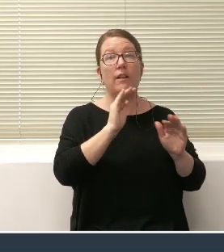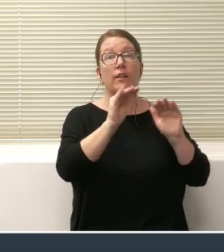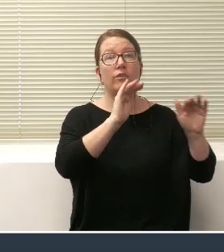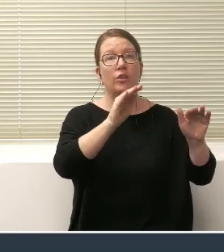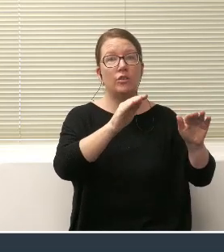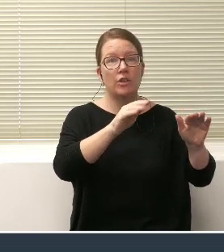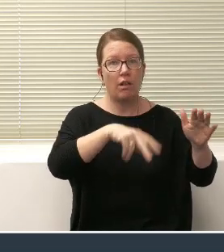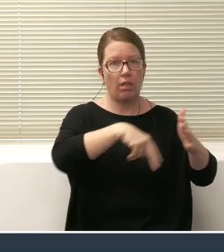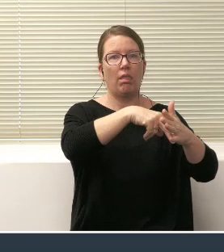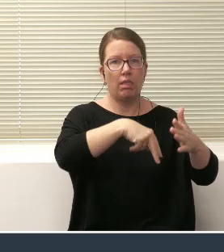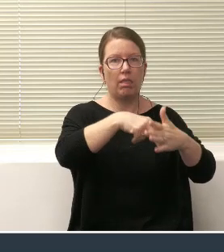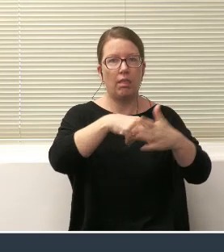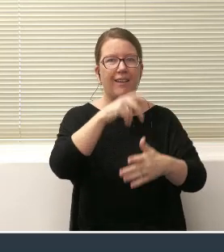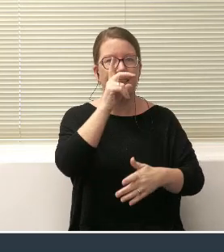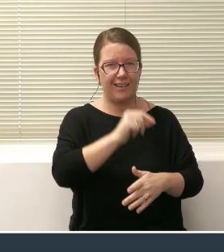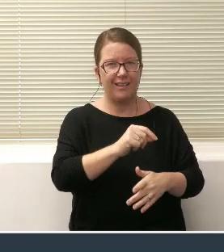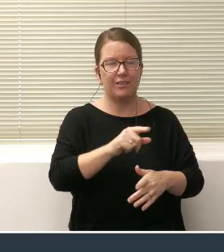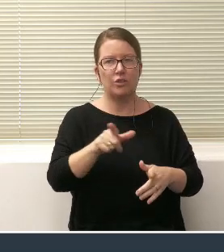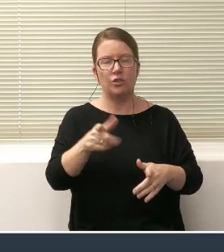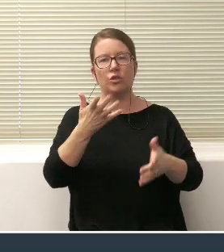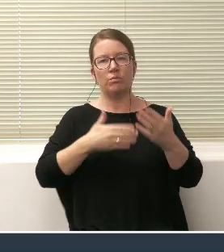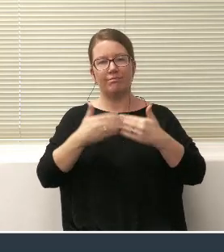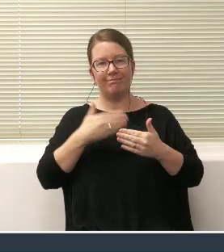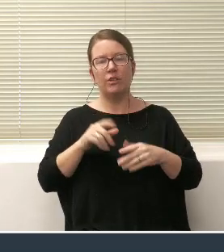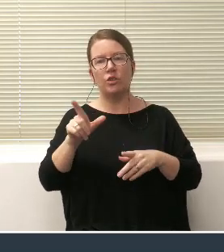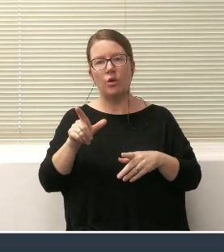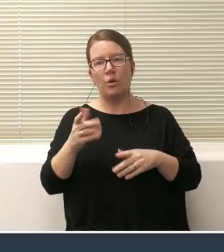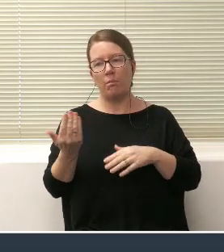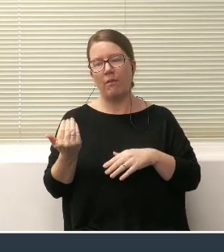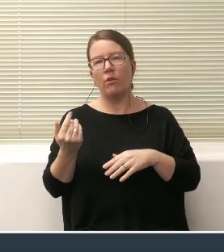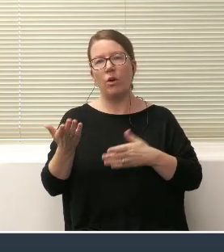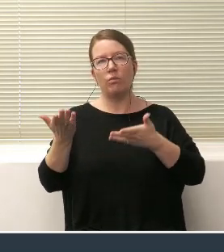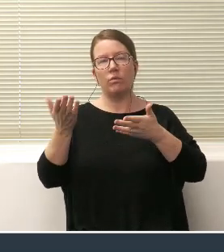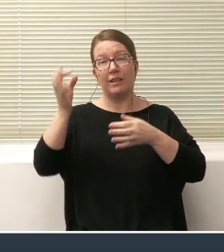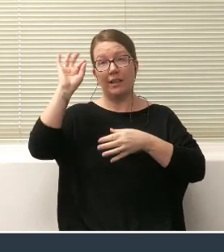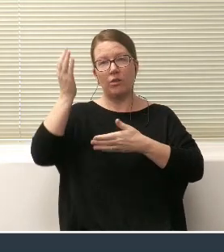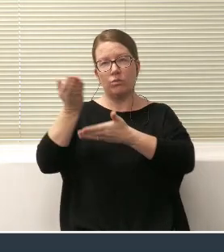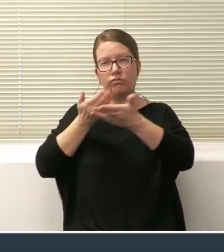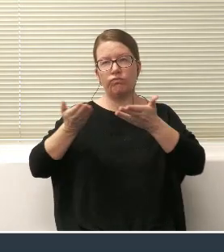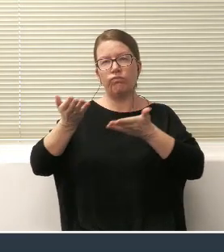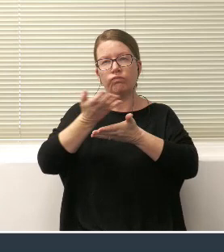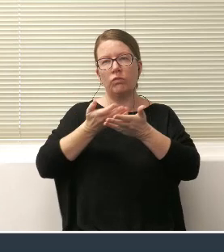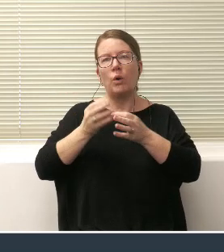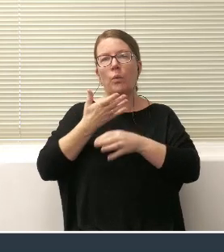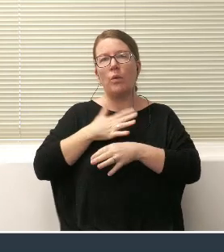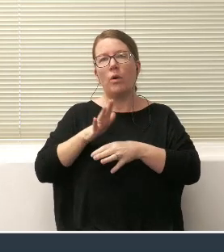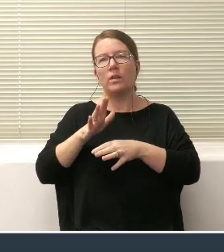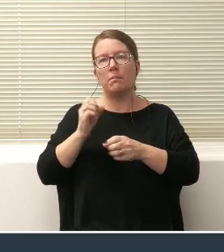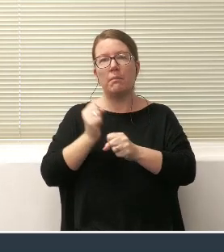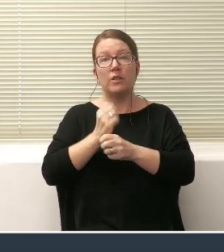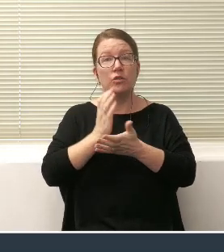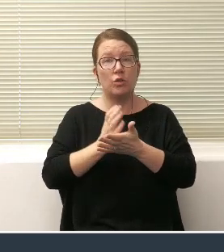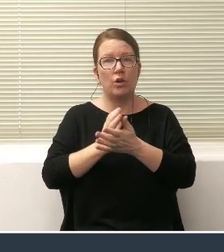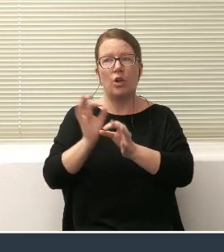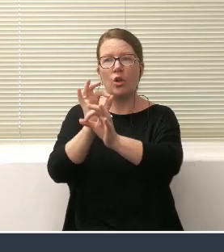priorities that the council has spoken to us about previously, and one of those is that no one will have a home, but we haven't